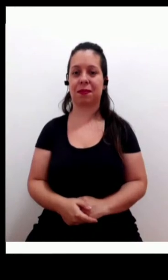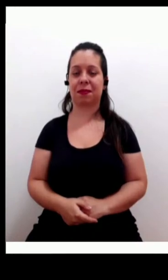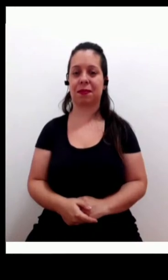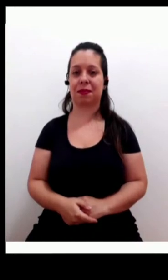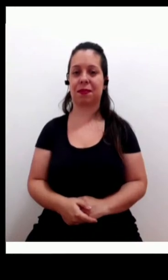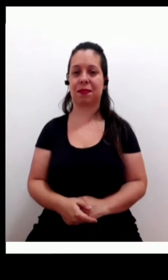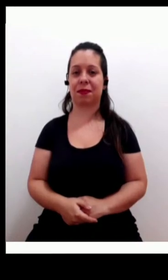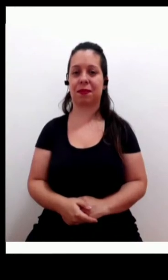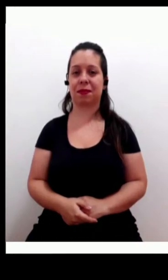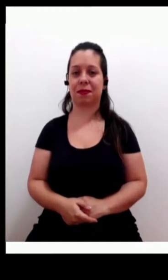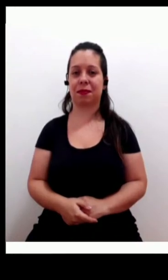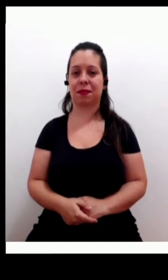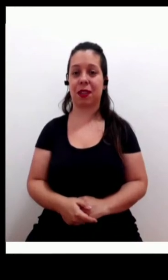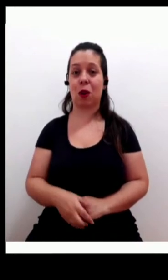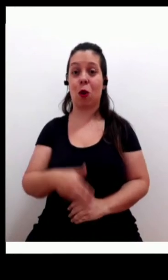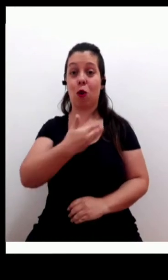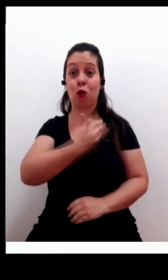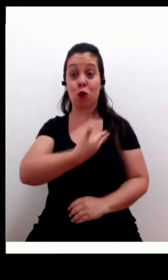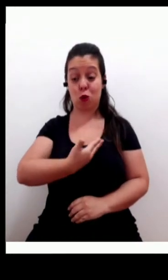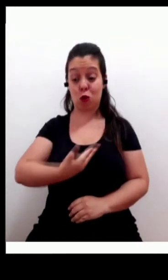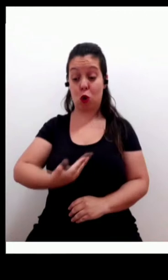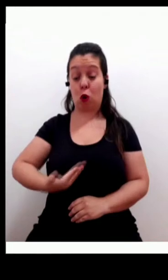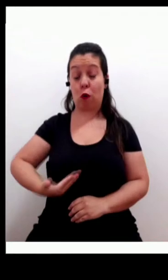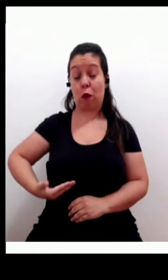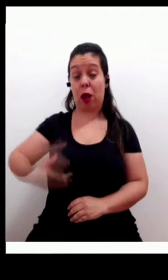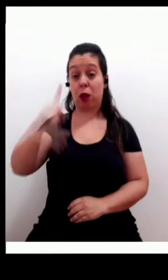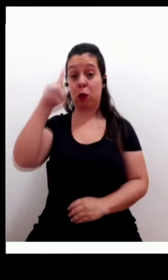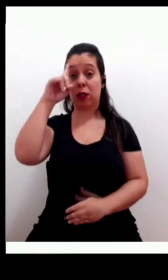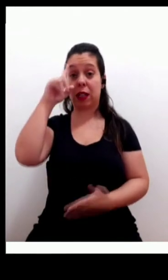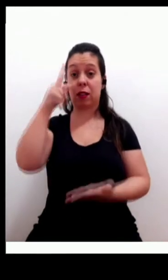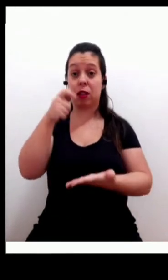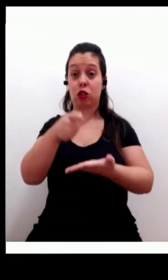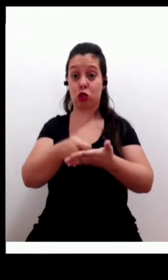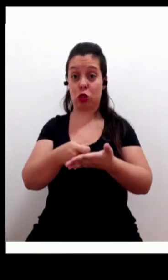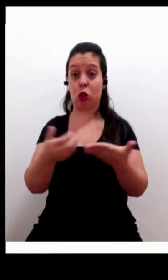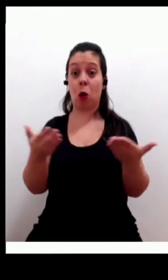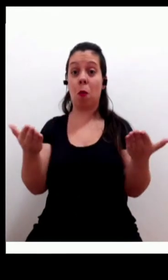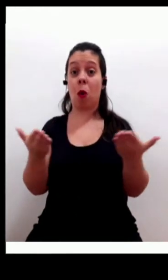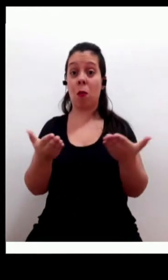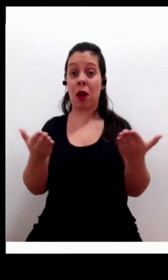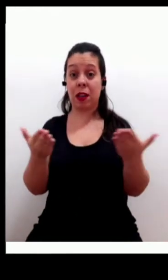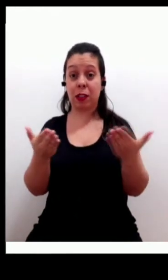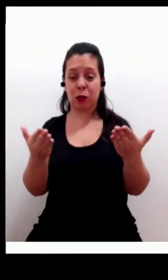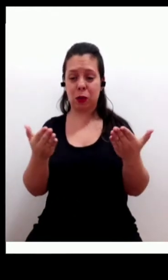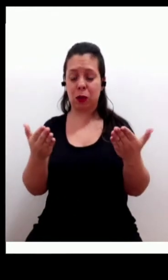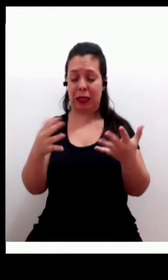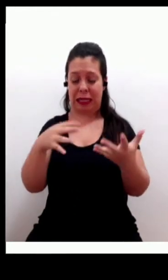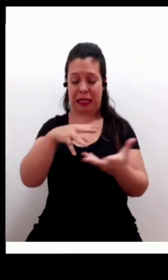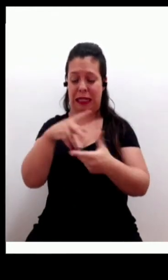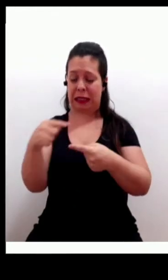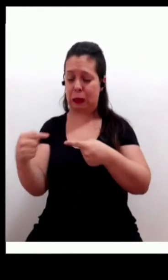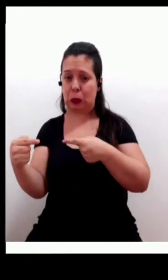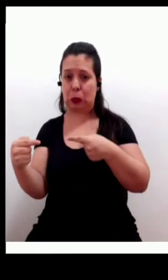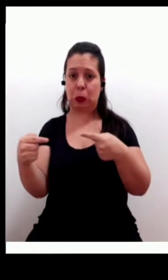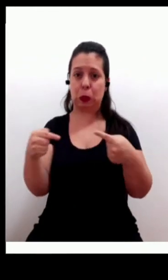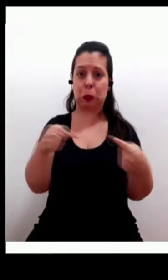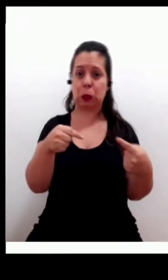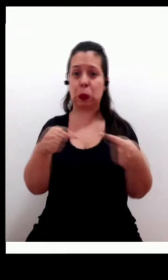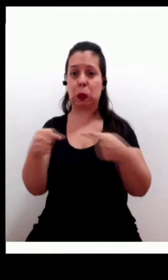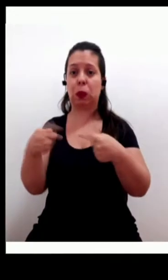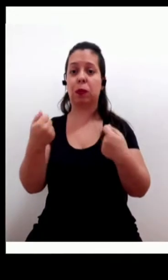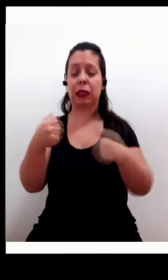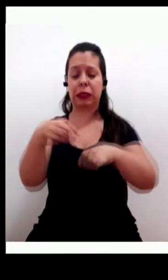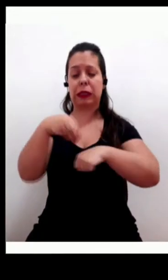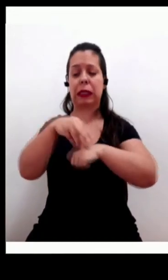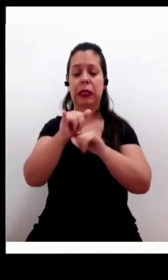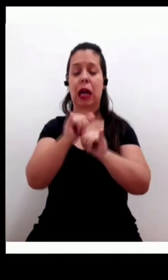The government has decided that in the present state of international tension, you should be told how best to protect yourselves